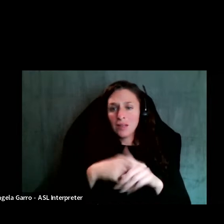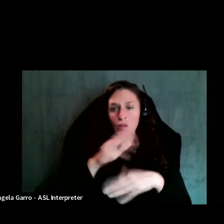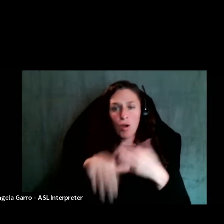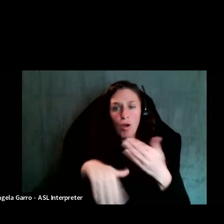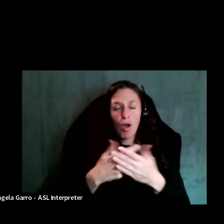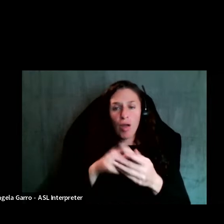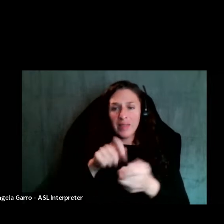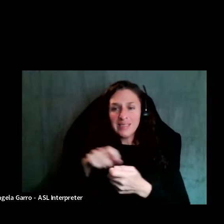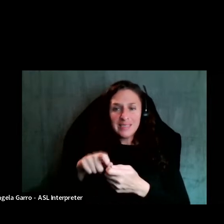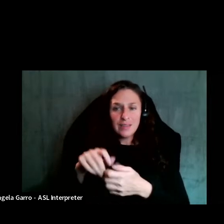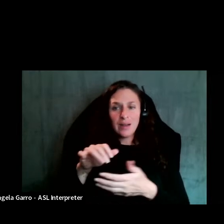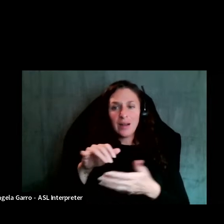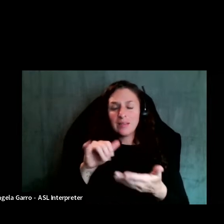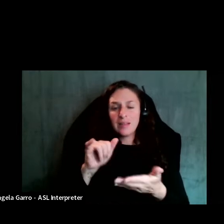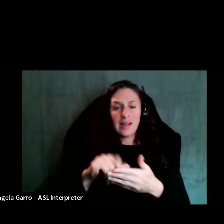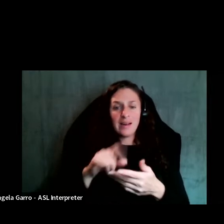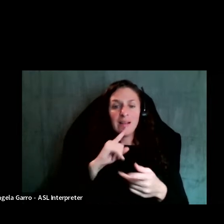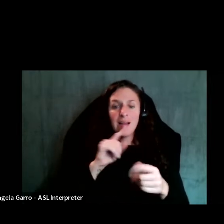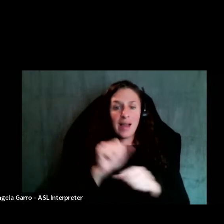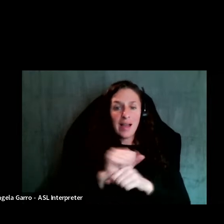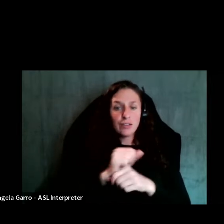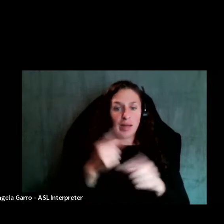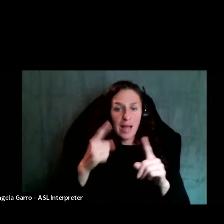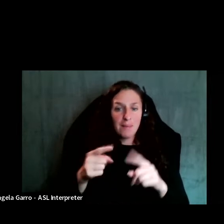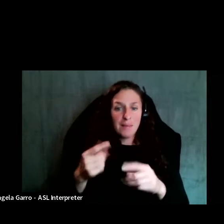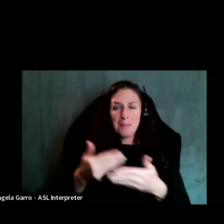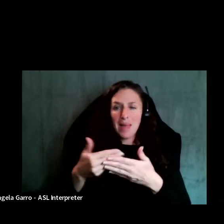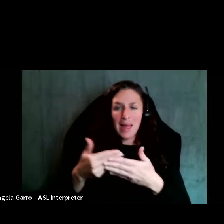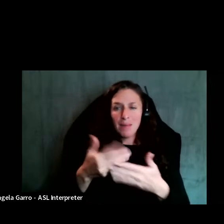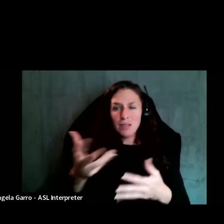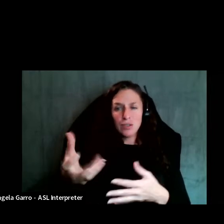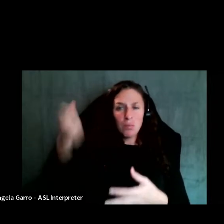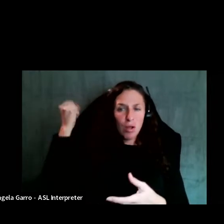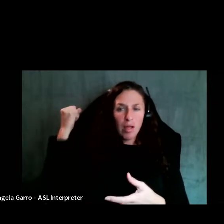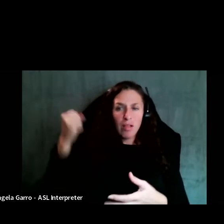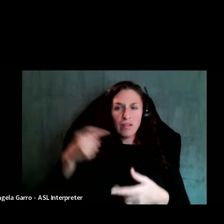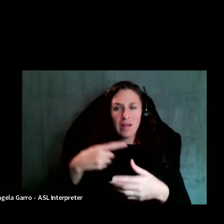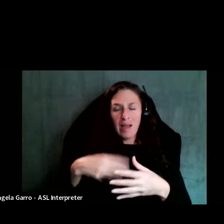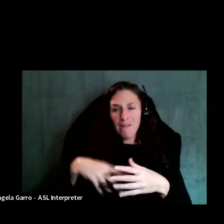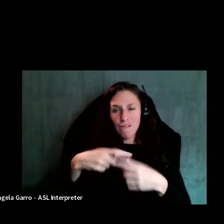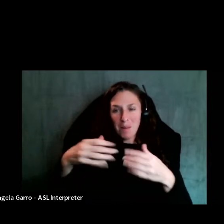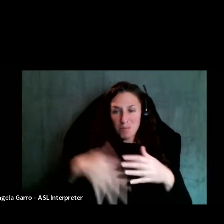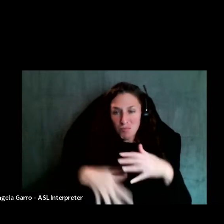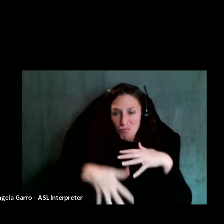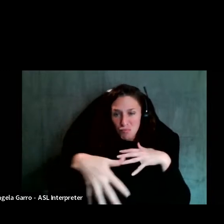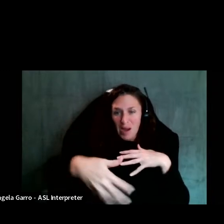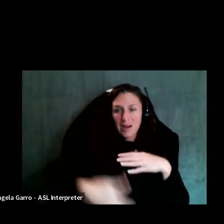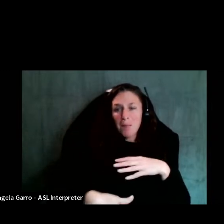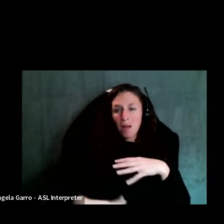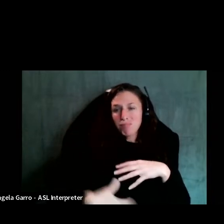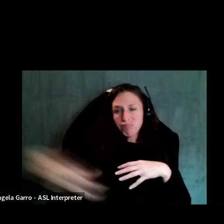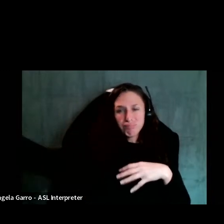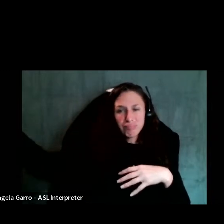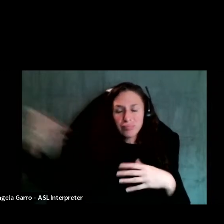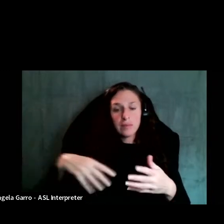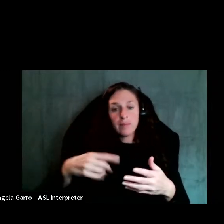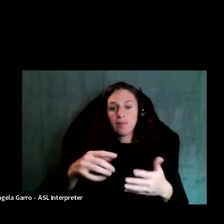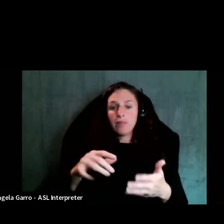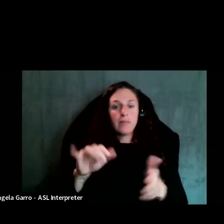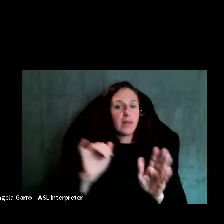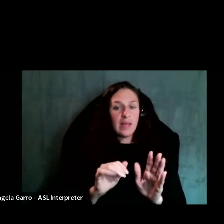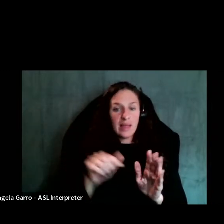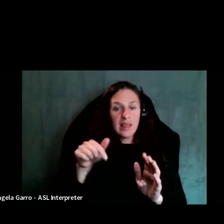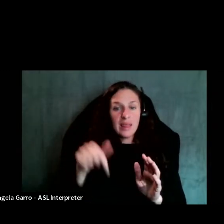that actually happened there. Babies pulling out of their pregnant moms. So this